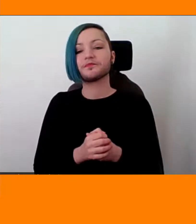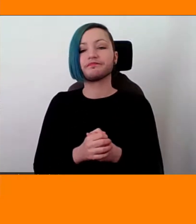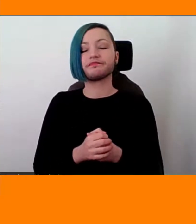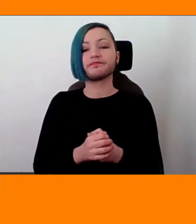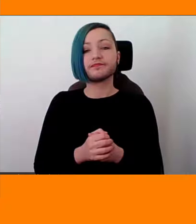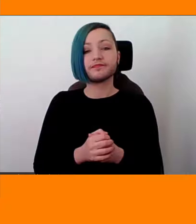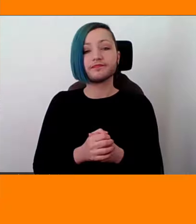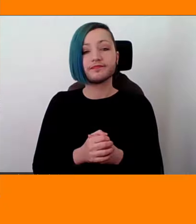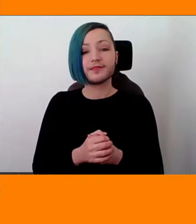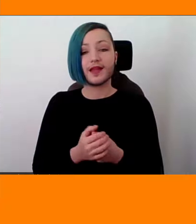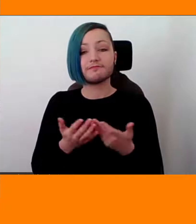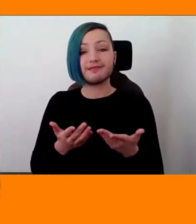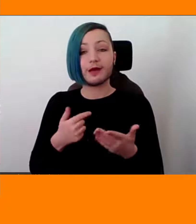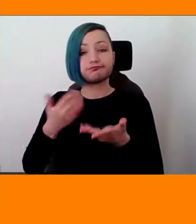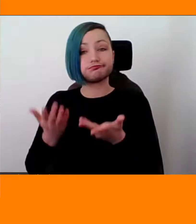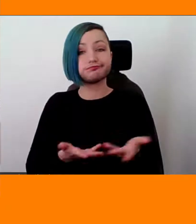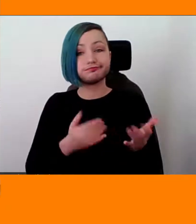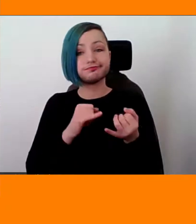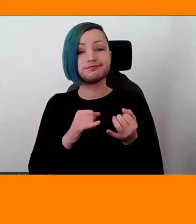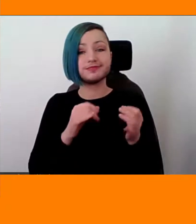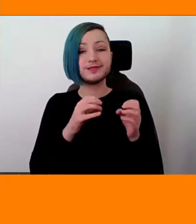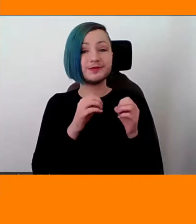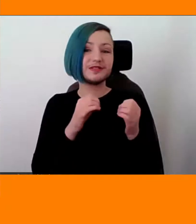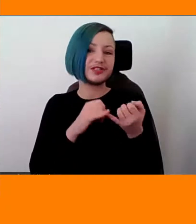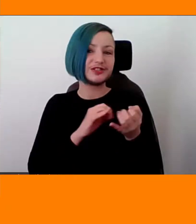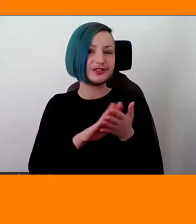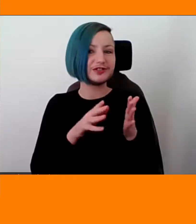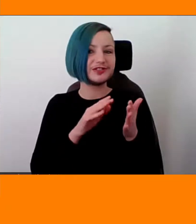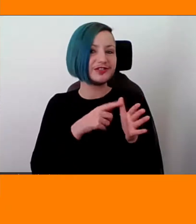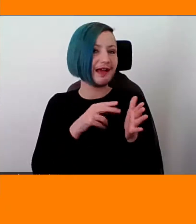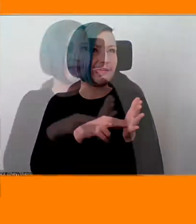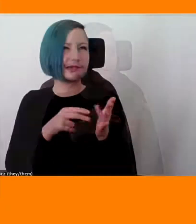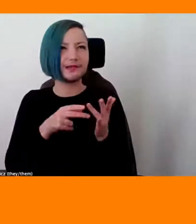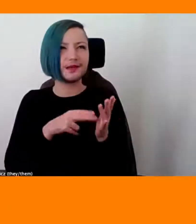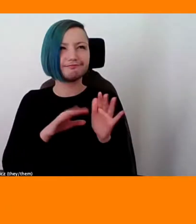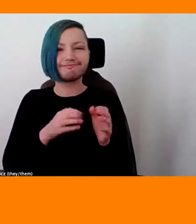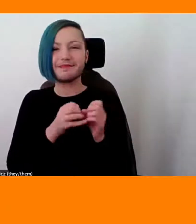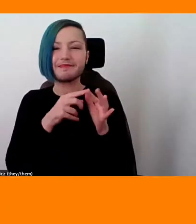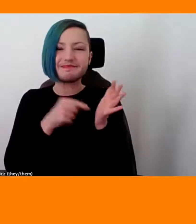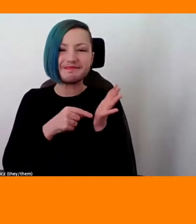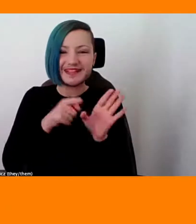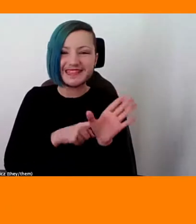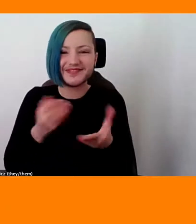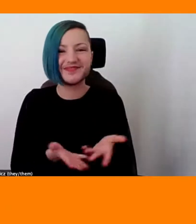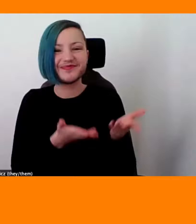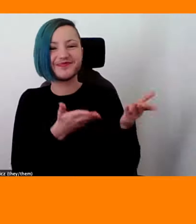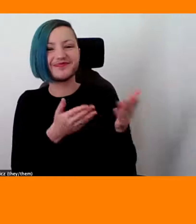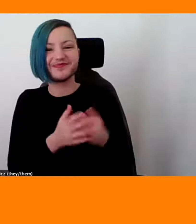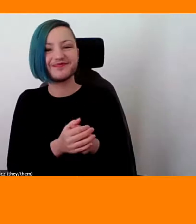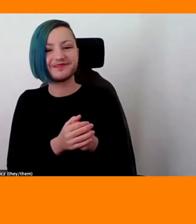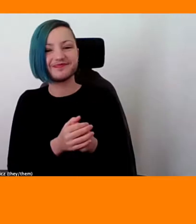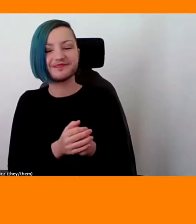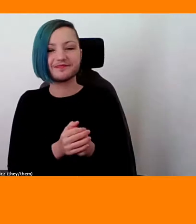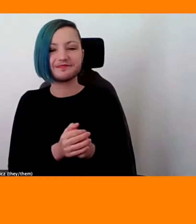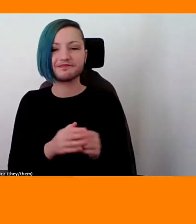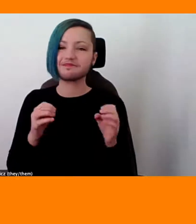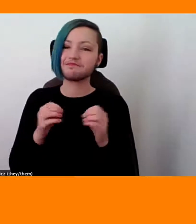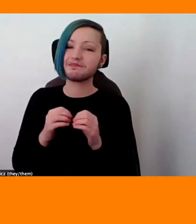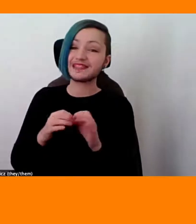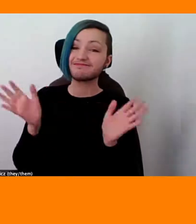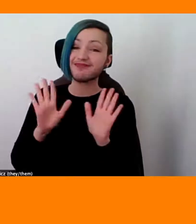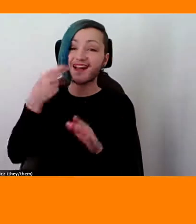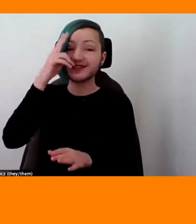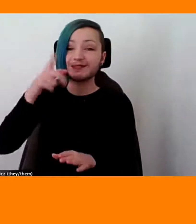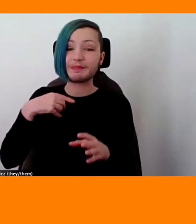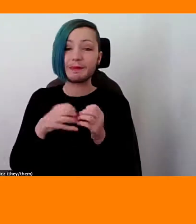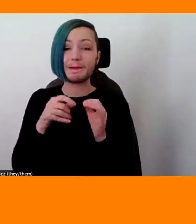will give it to Shannon, Betty, to continue the workshop. Hi everyone, I'm Betty